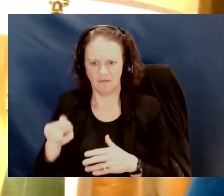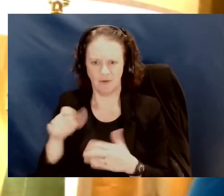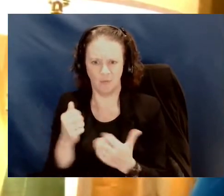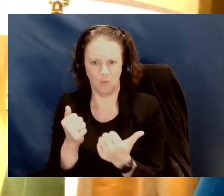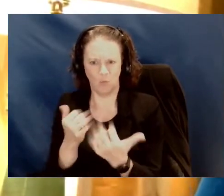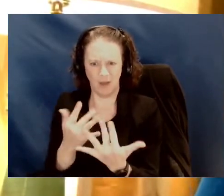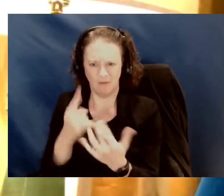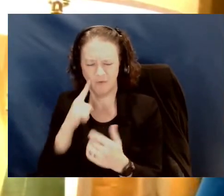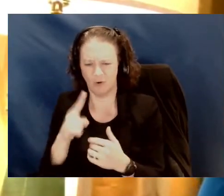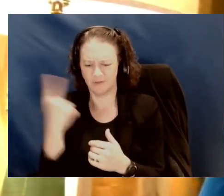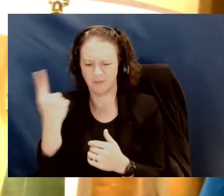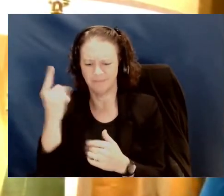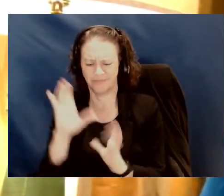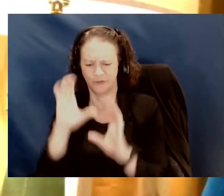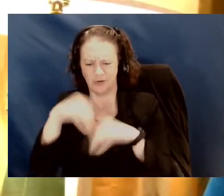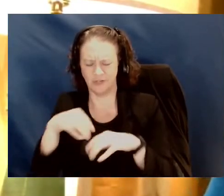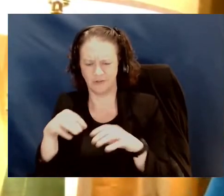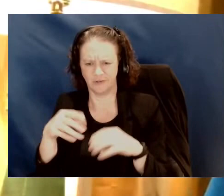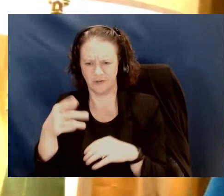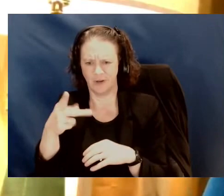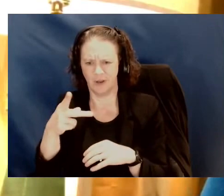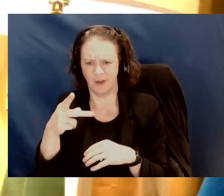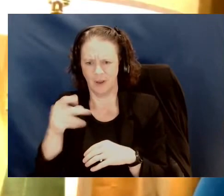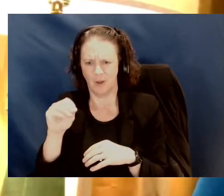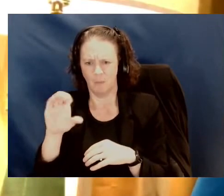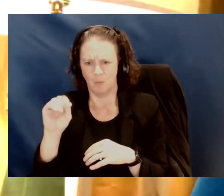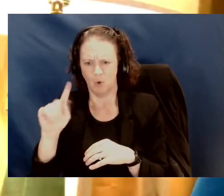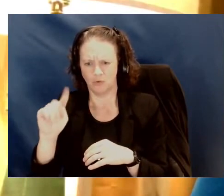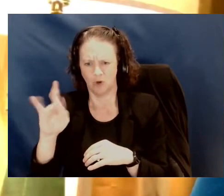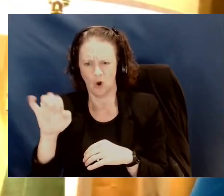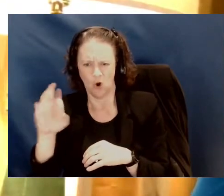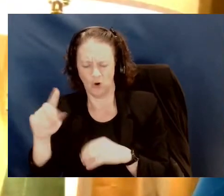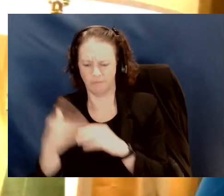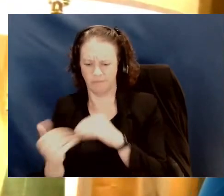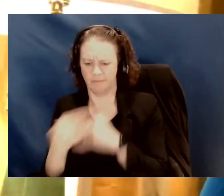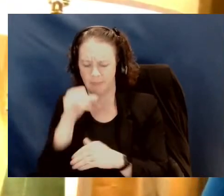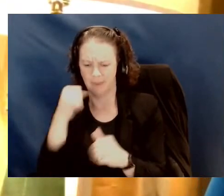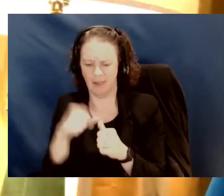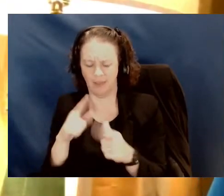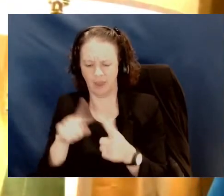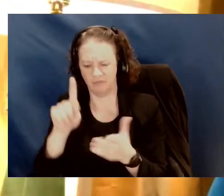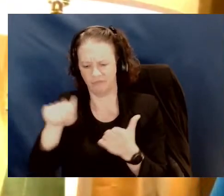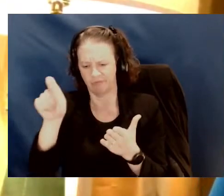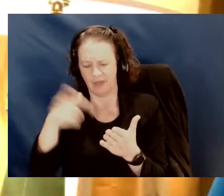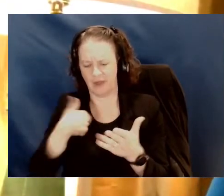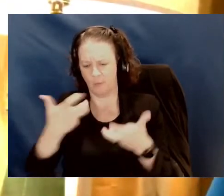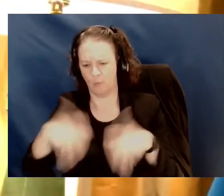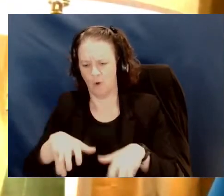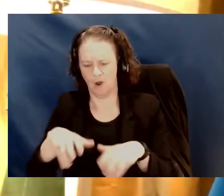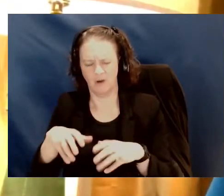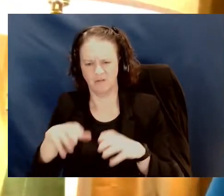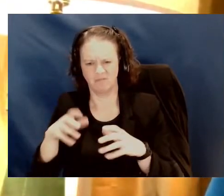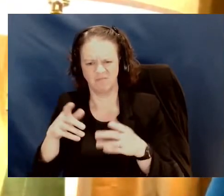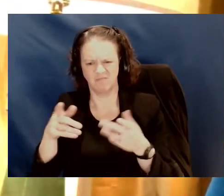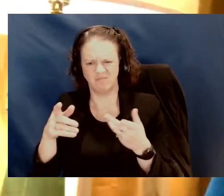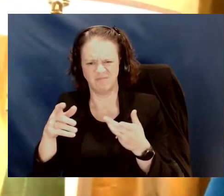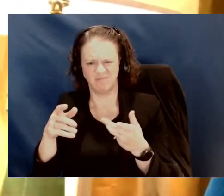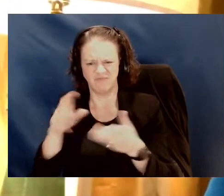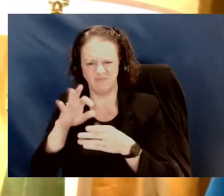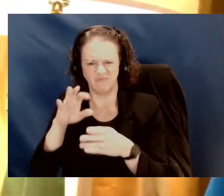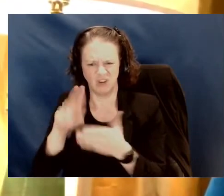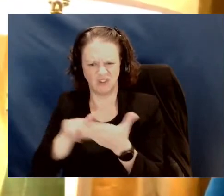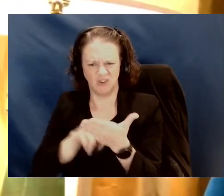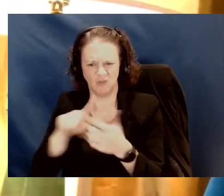postcard to arrive in the mail where they could choose to opt out or whatever. There are some people that also had some privacy concerns. Now, I'm hoping those